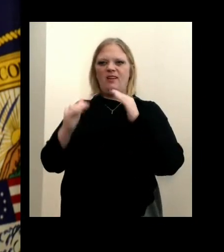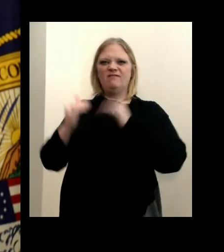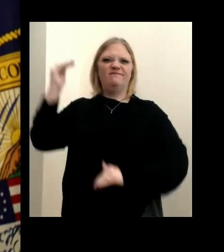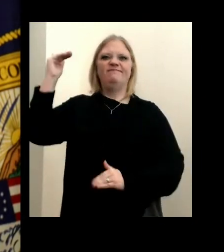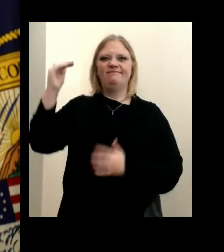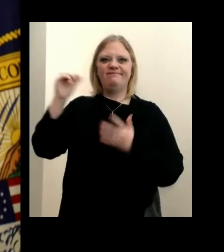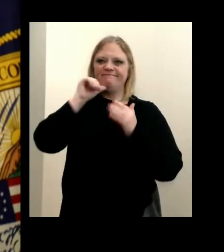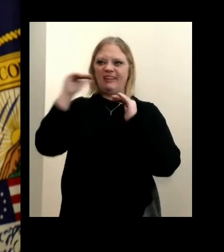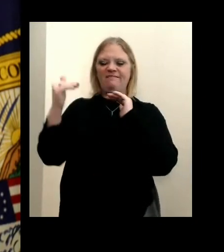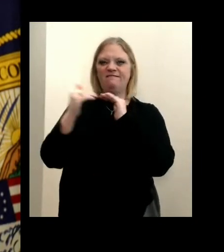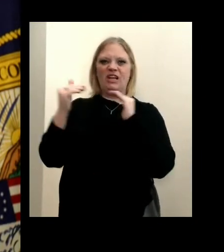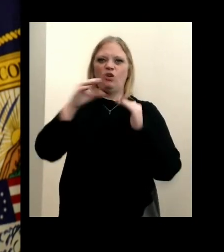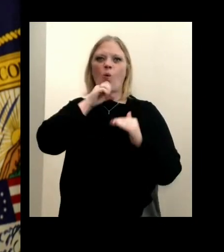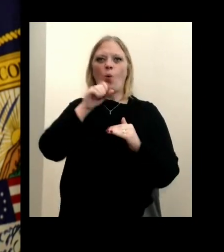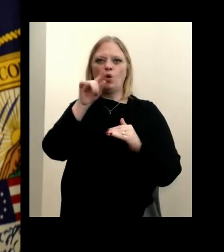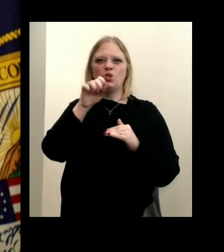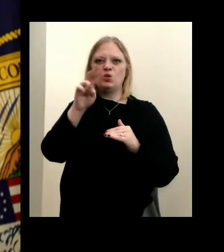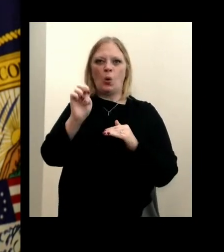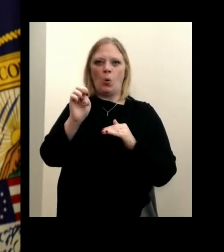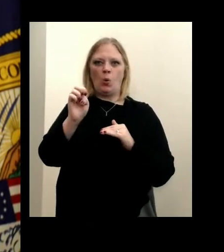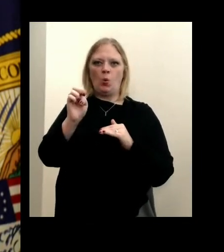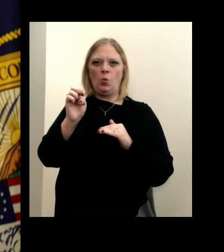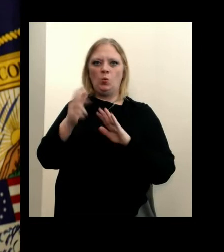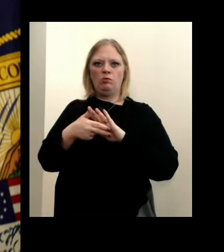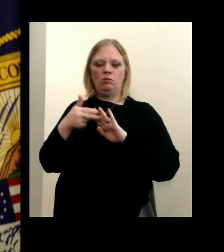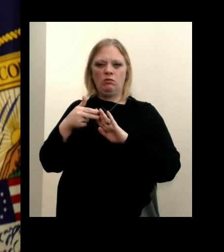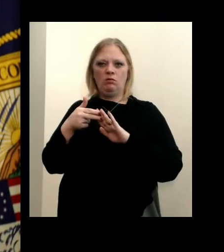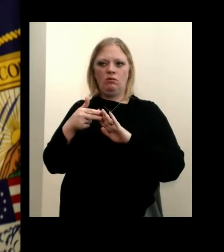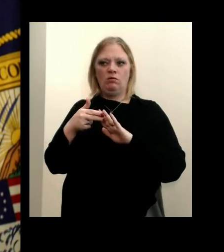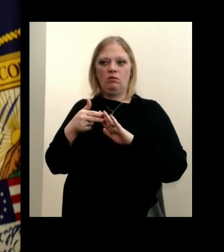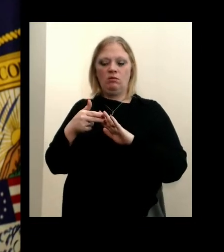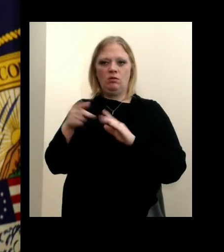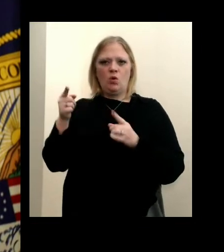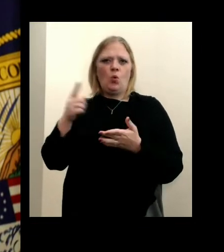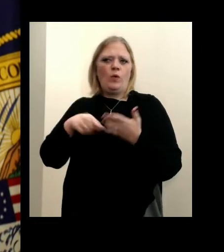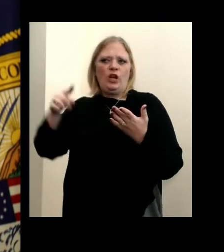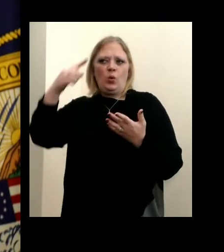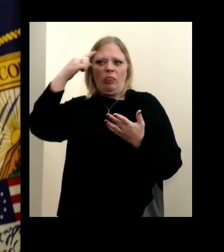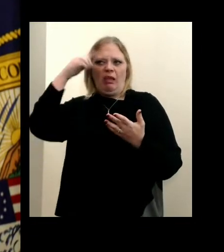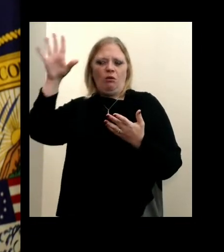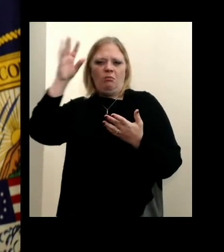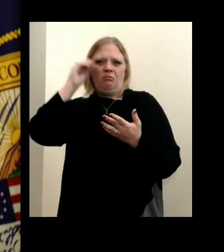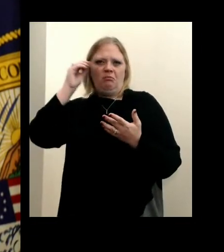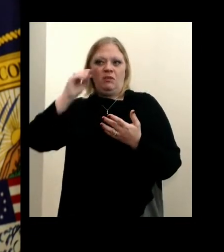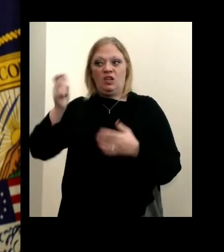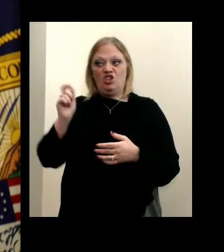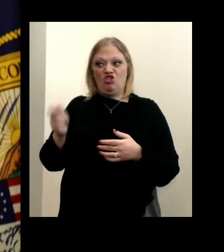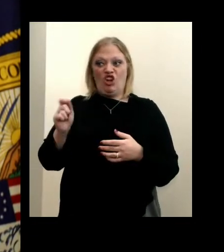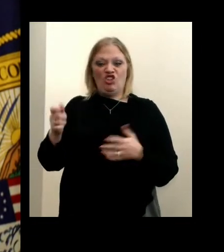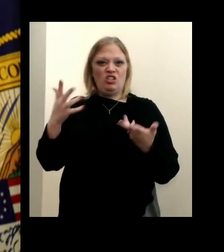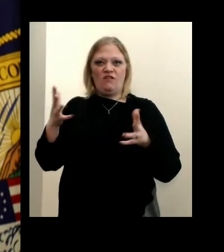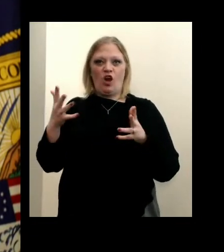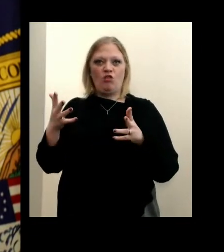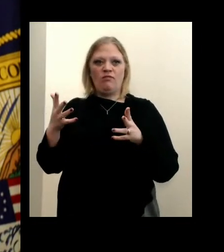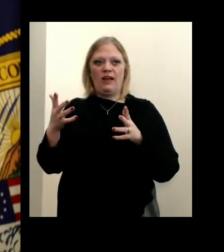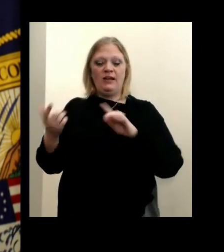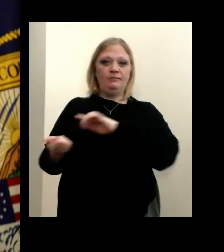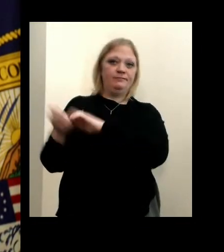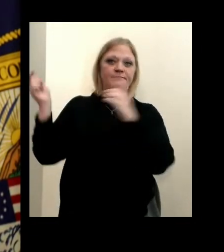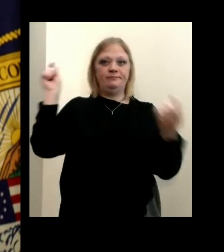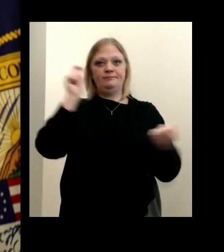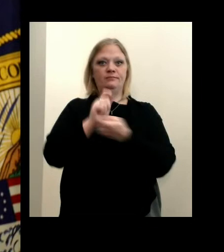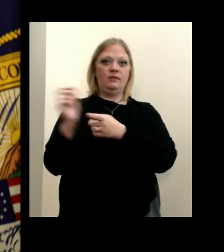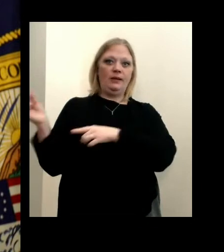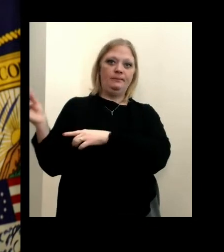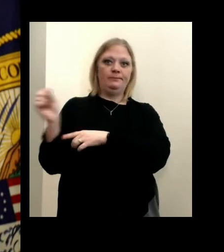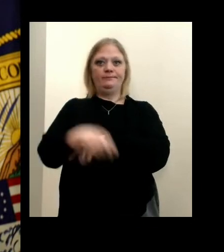has, what you make of the fact that judges have already overturned many of the tightest restrictions that have been imposed by the governor in the